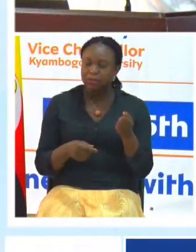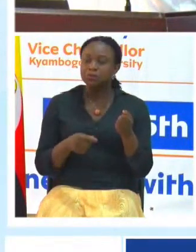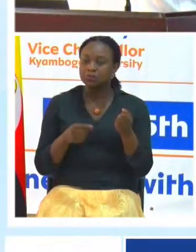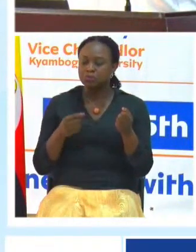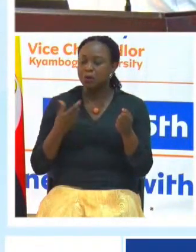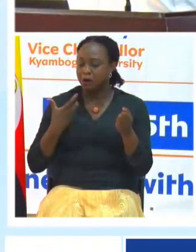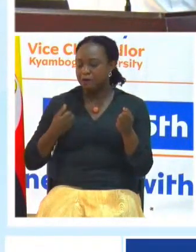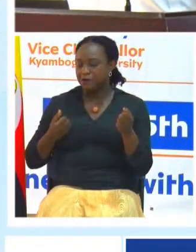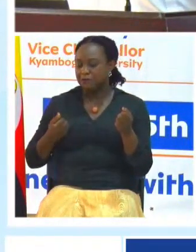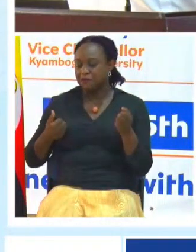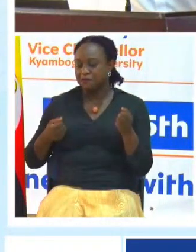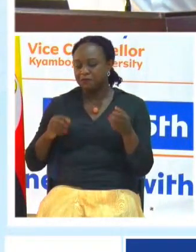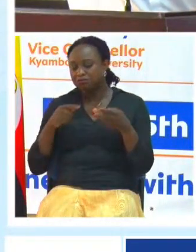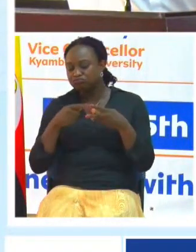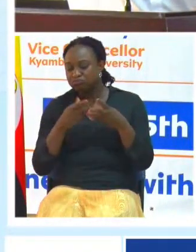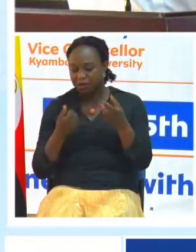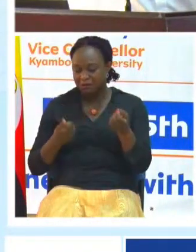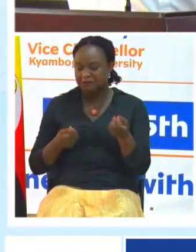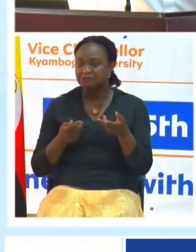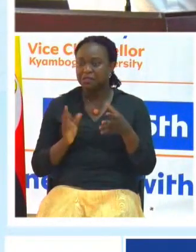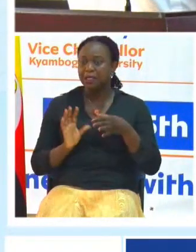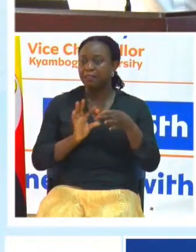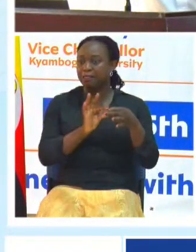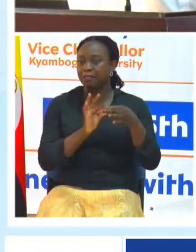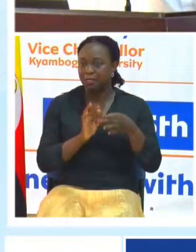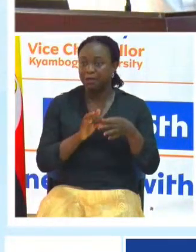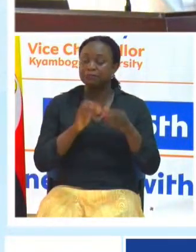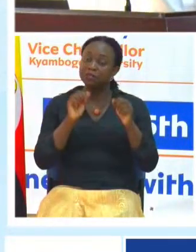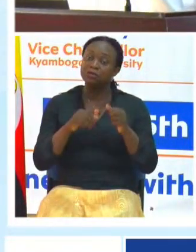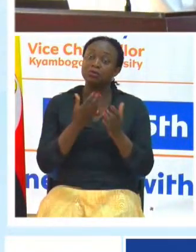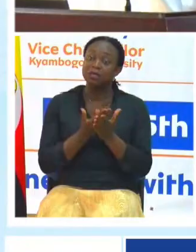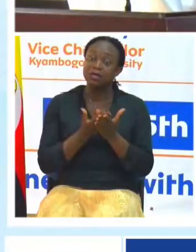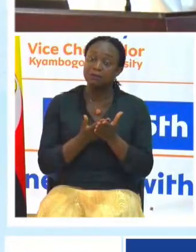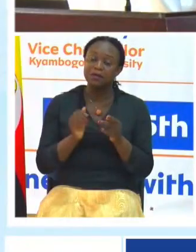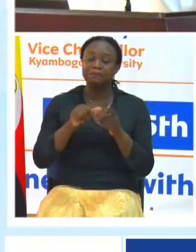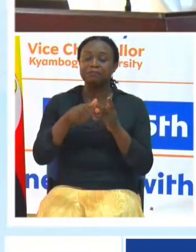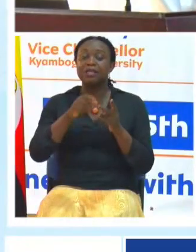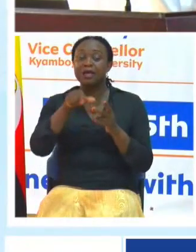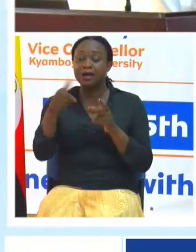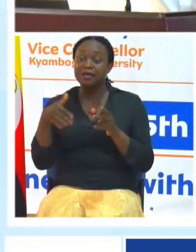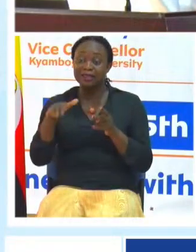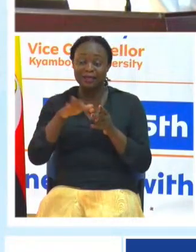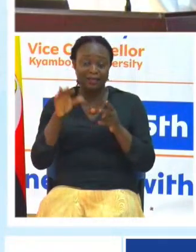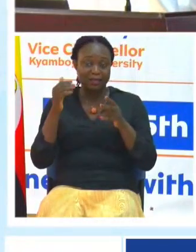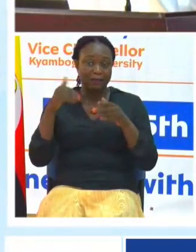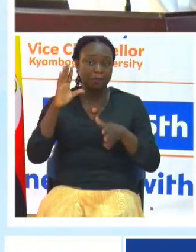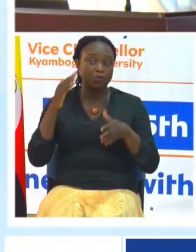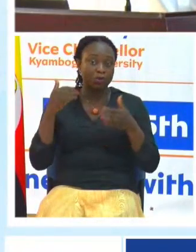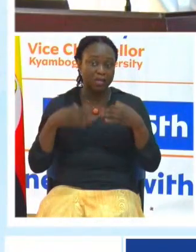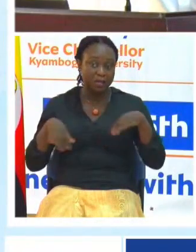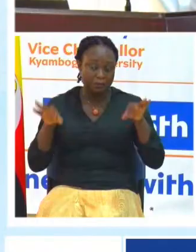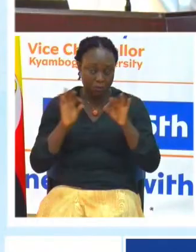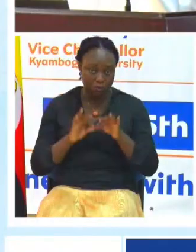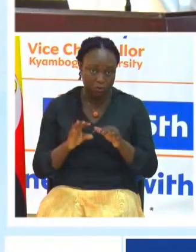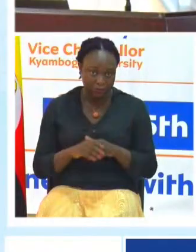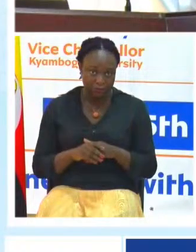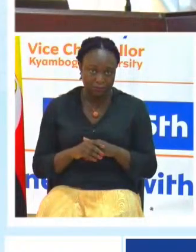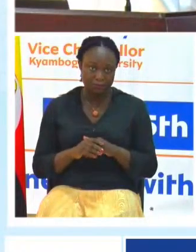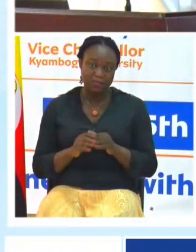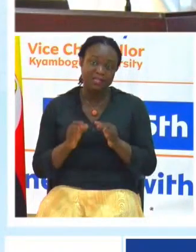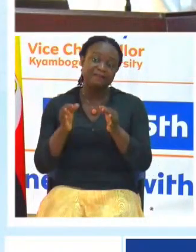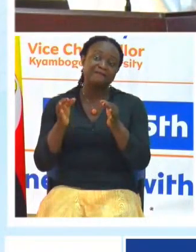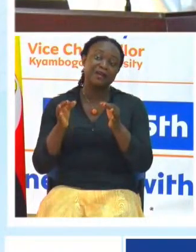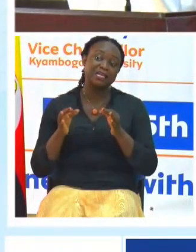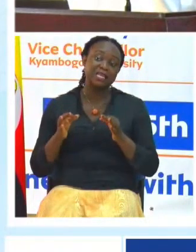school. The other criteria element that is the most important is what we call